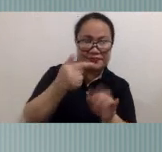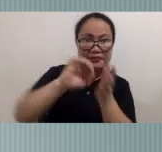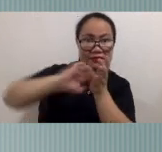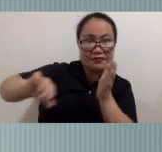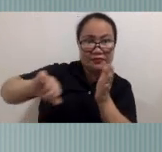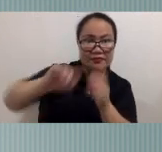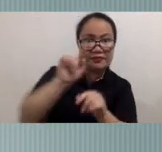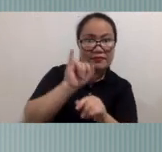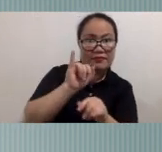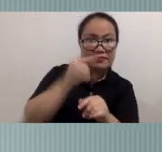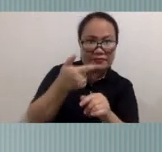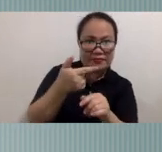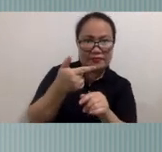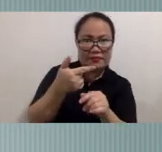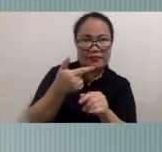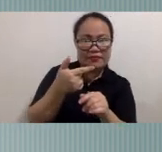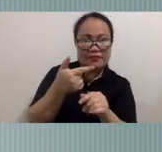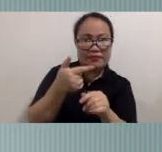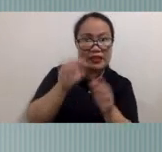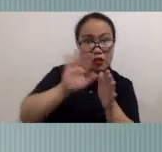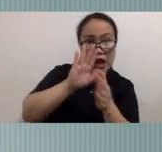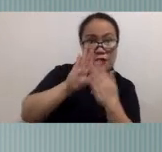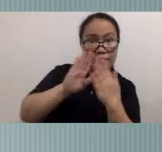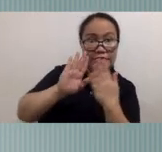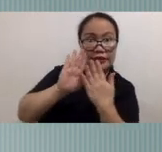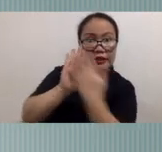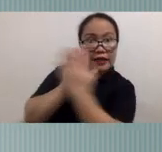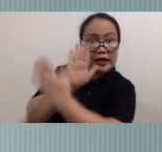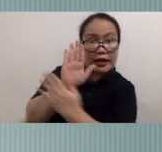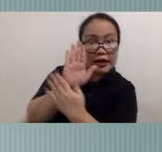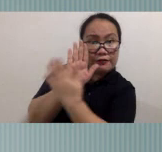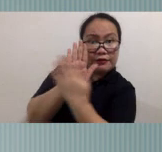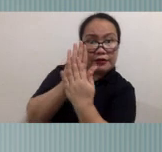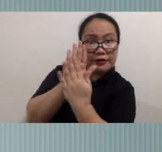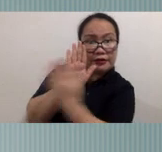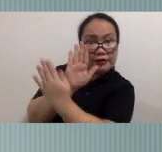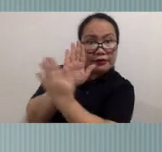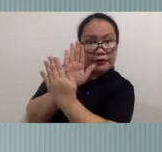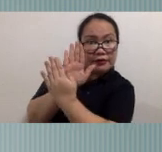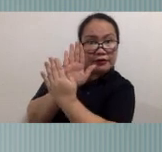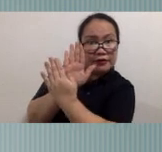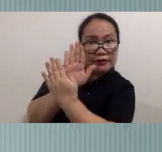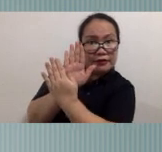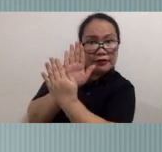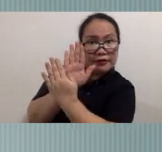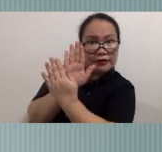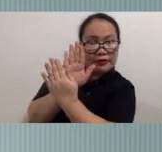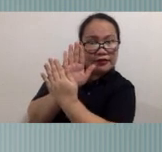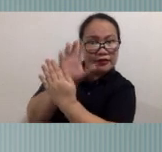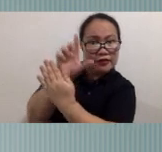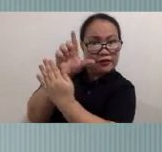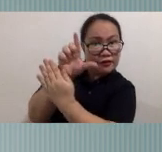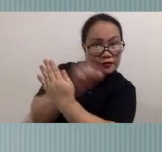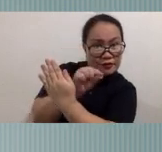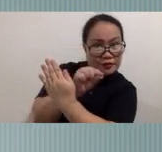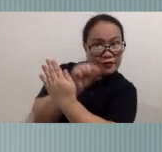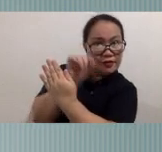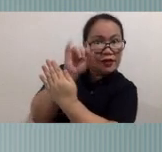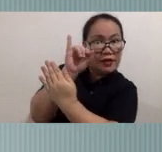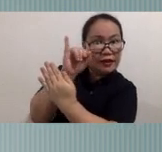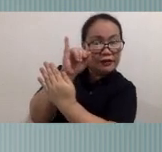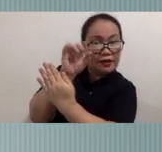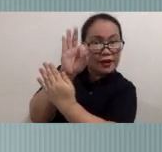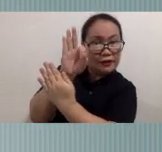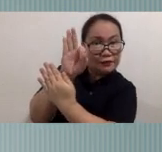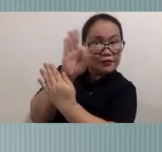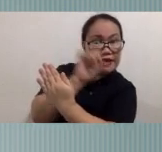two but not. Meron siyang but not. So, ibig sabihin, hindi natin isasama ang mga